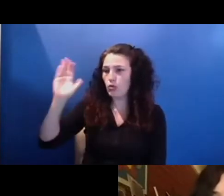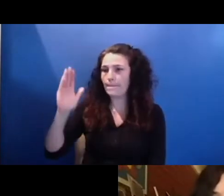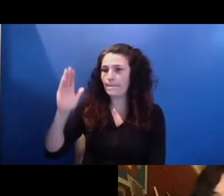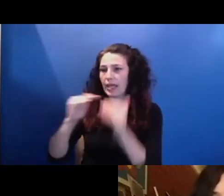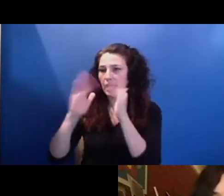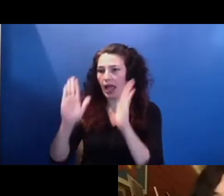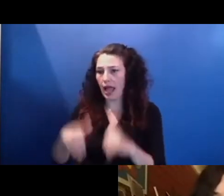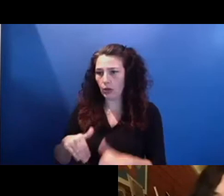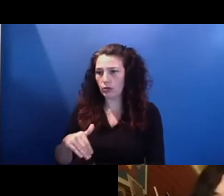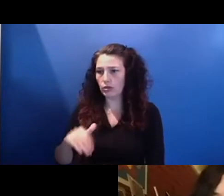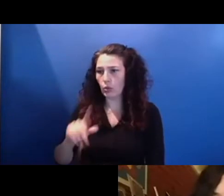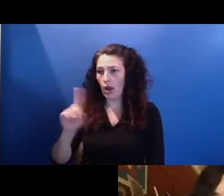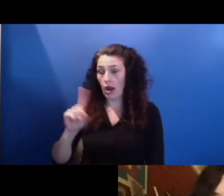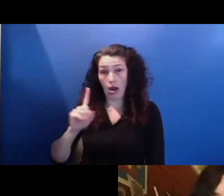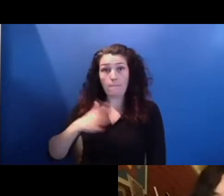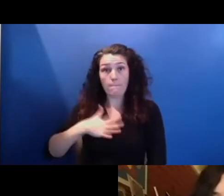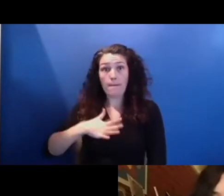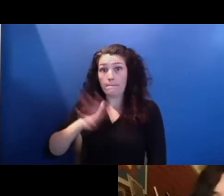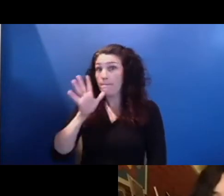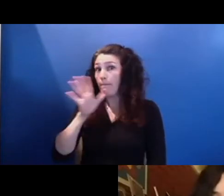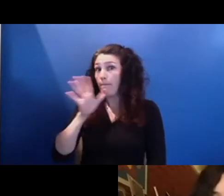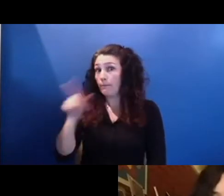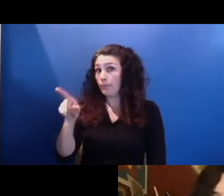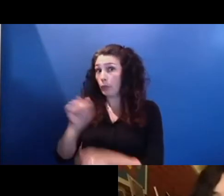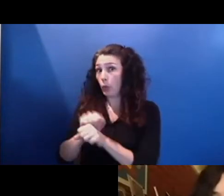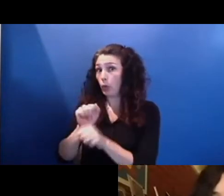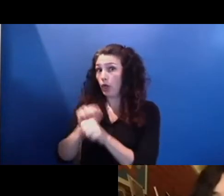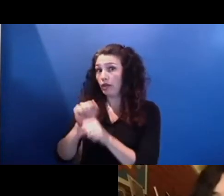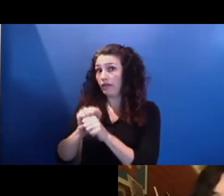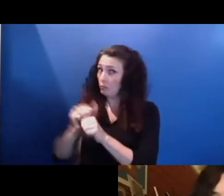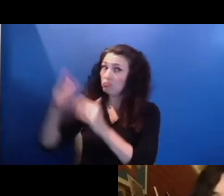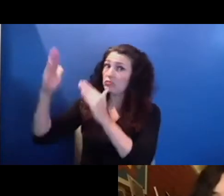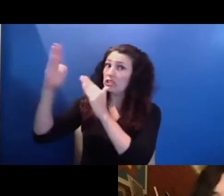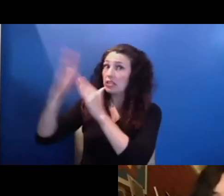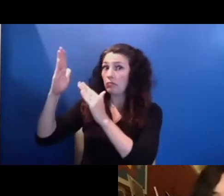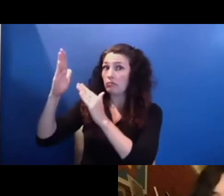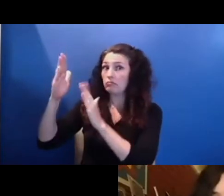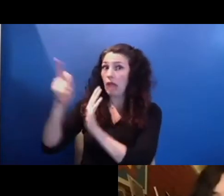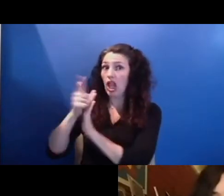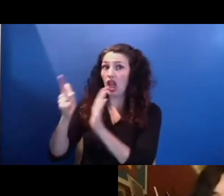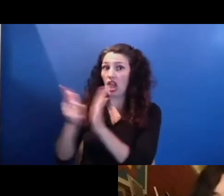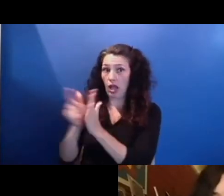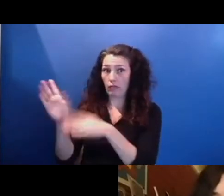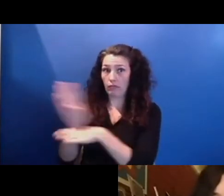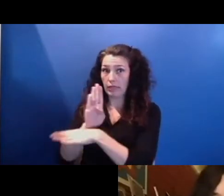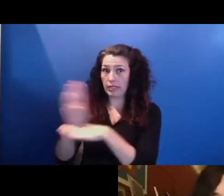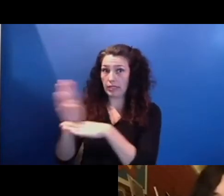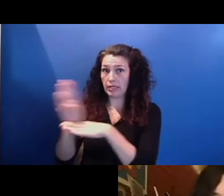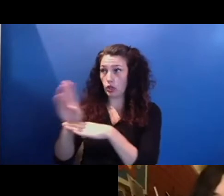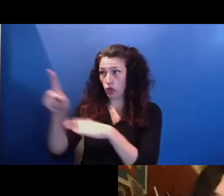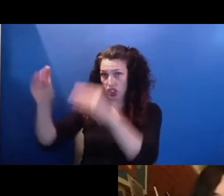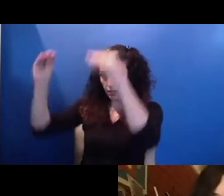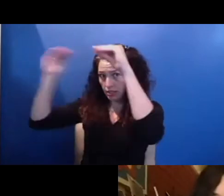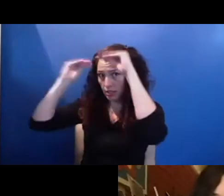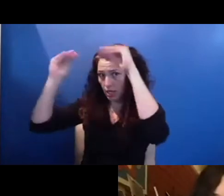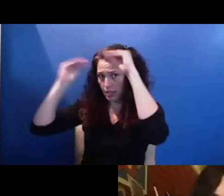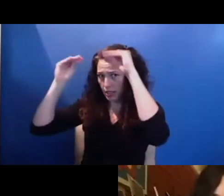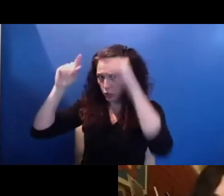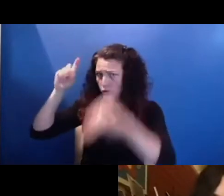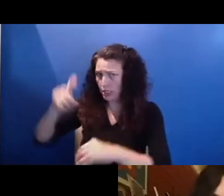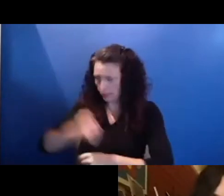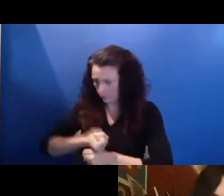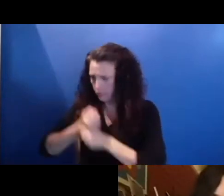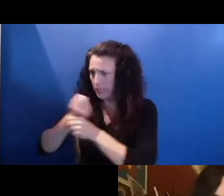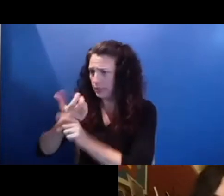law firms. So I grew up in a household where we were told to use our voice, and I was never told to hold back, you